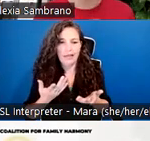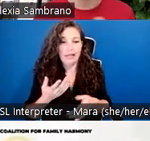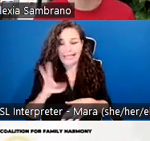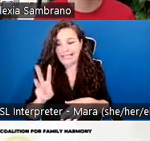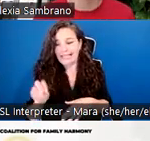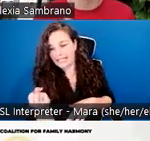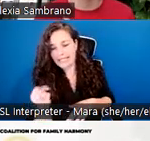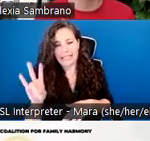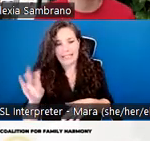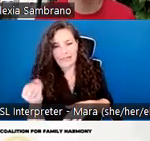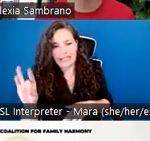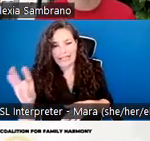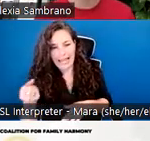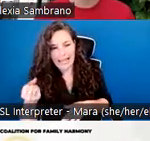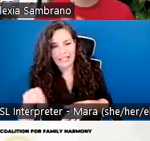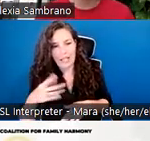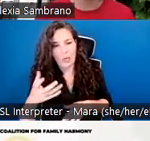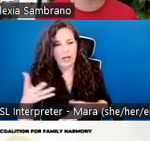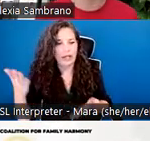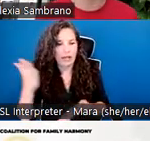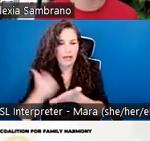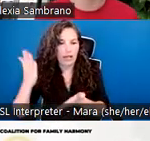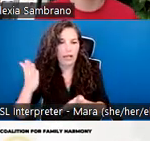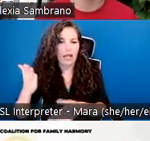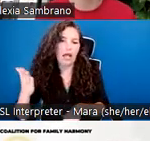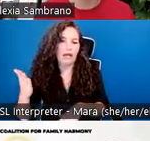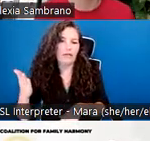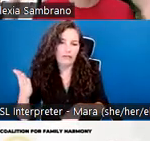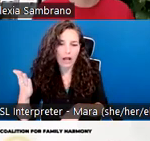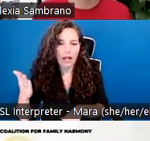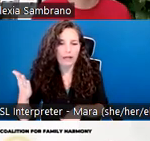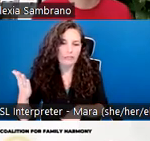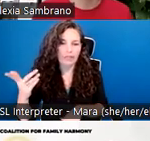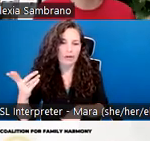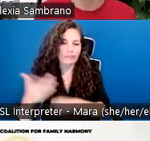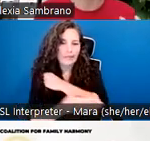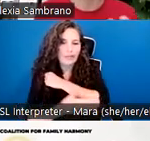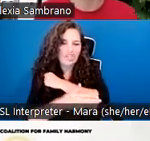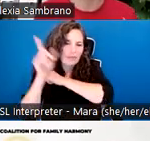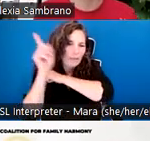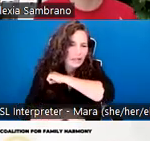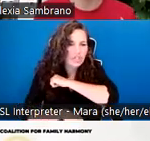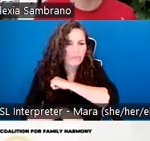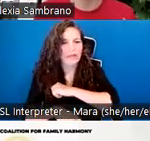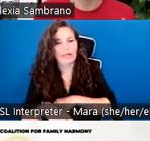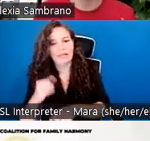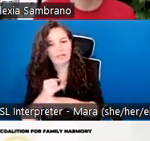called for the abolition of capital punishment, institutional religion, and other seemingly radical demands.